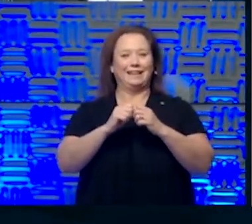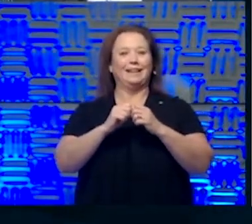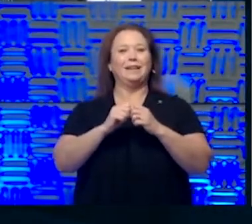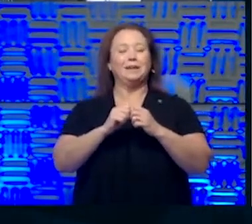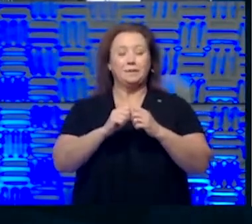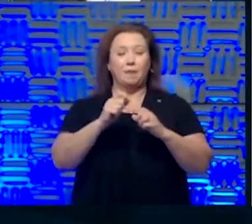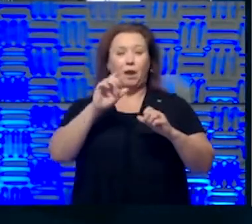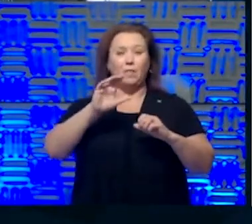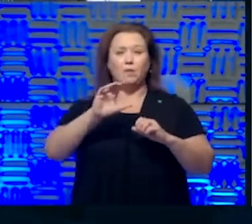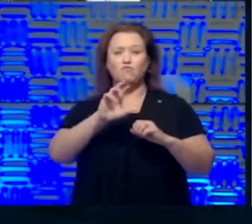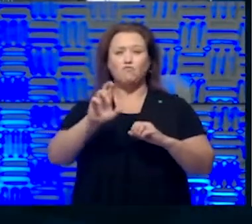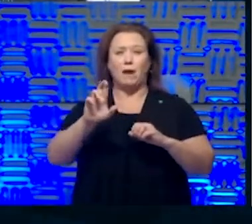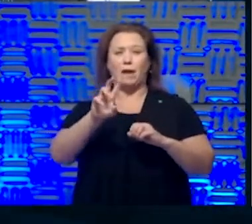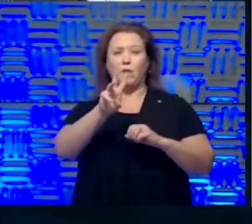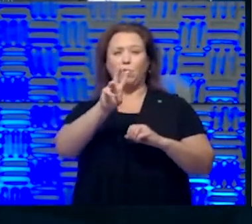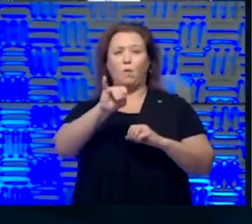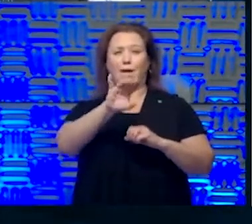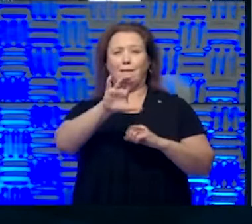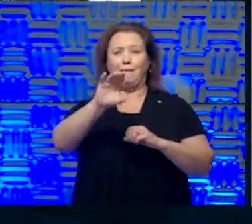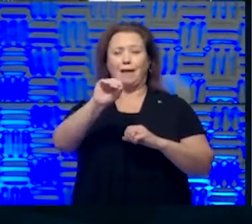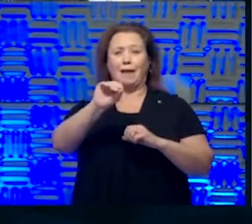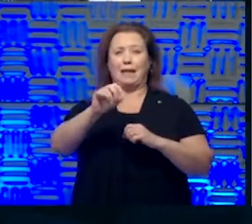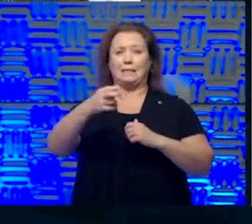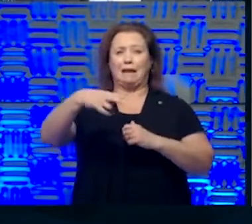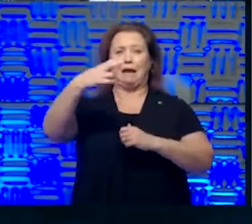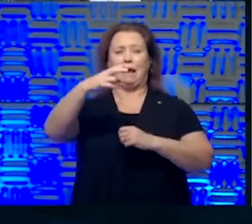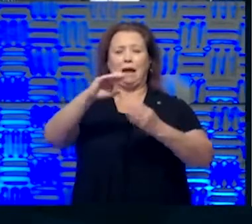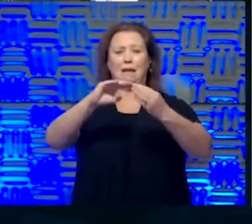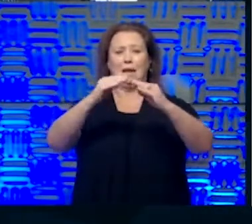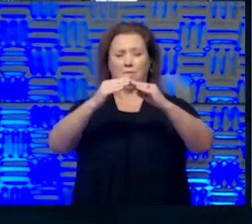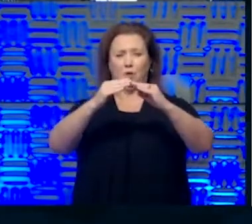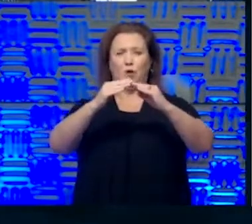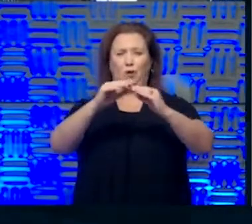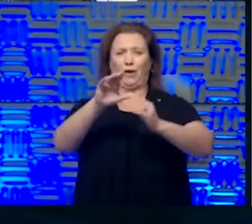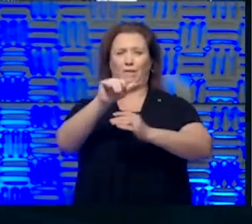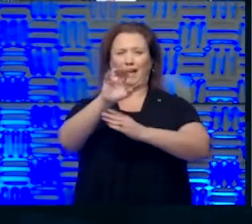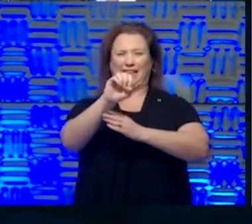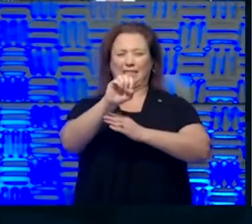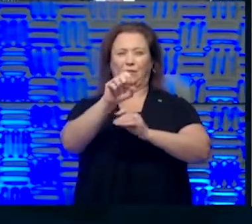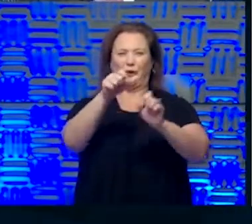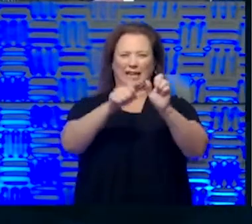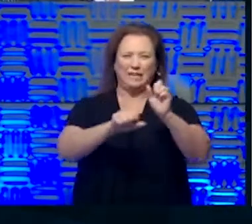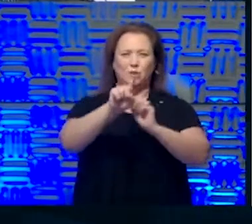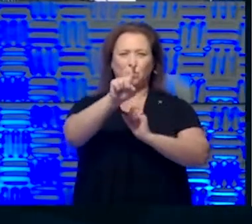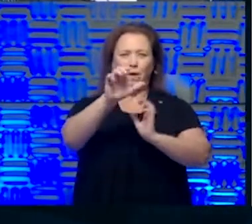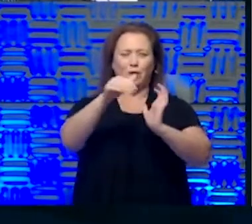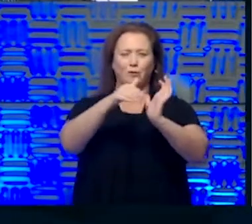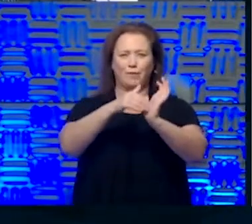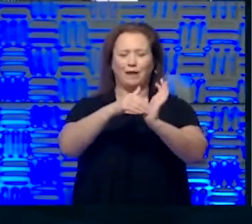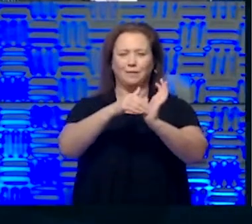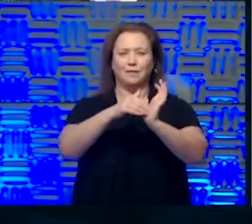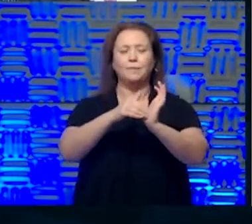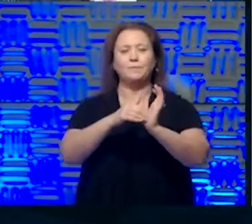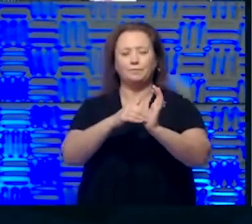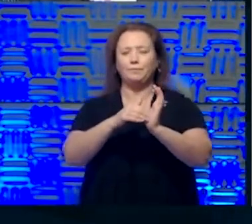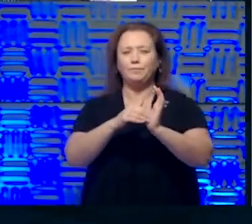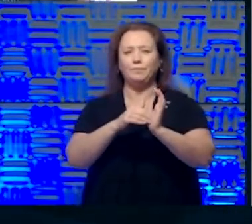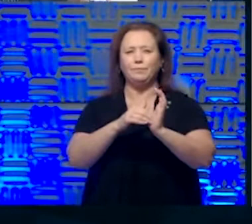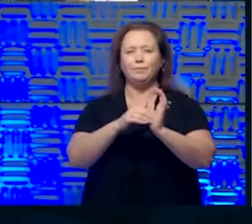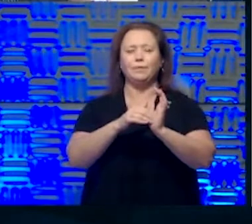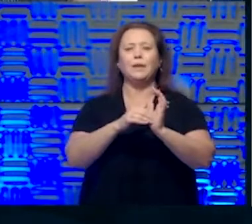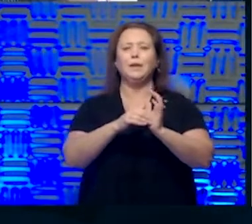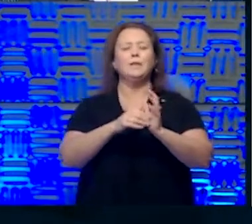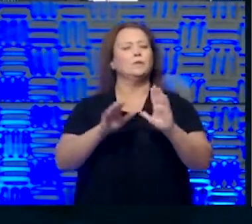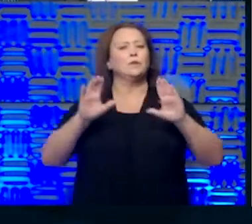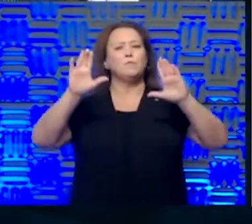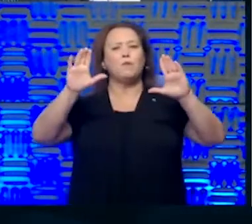see Wyandotte County still has an extremely high rate of cases per 100,000. But there's some great new efforts going on in